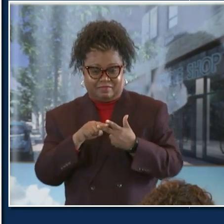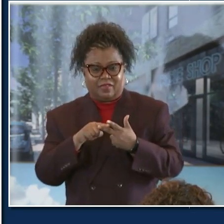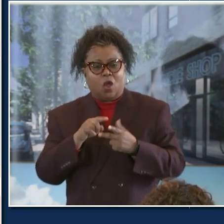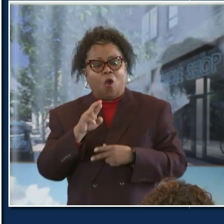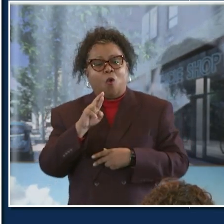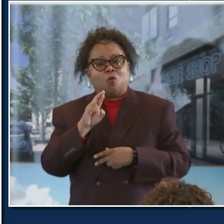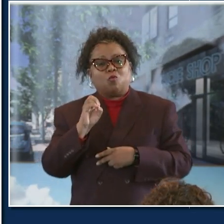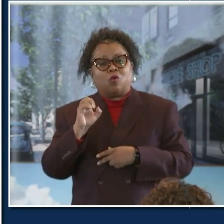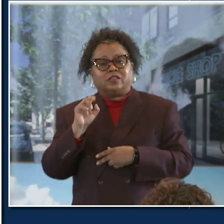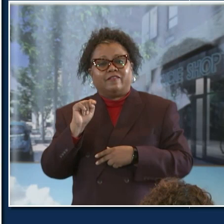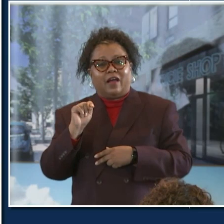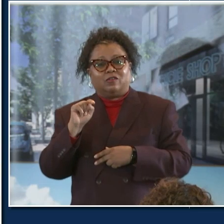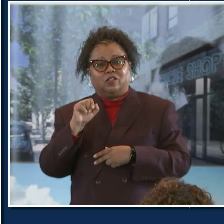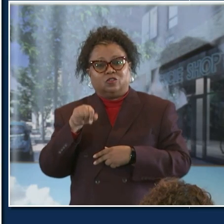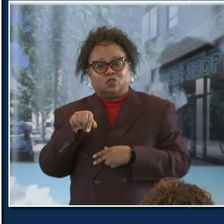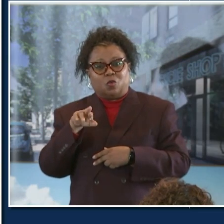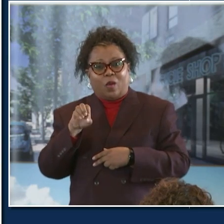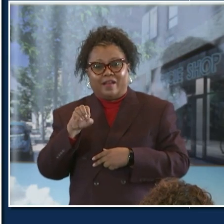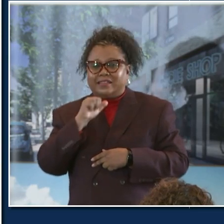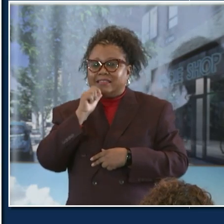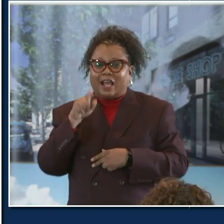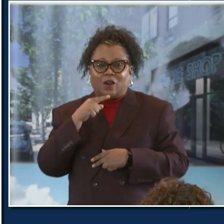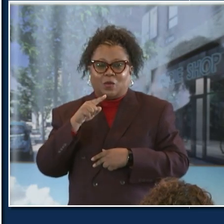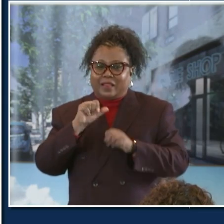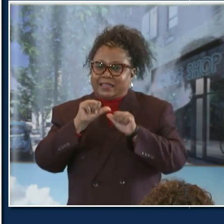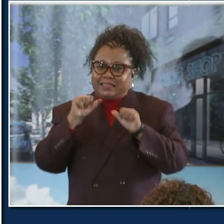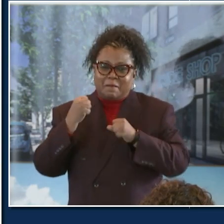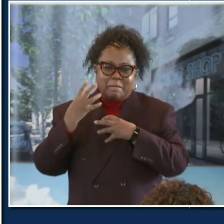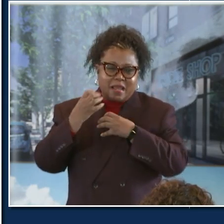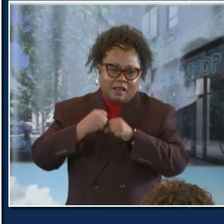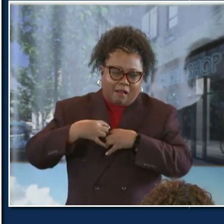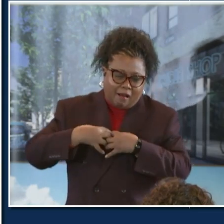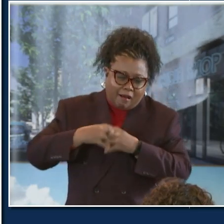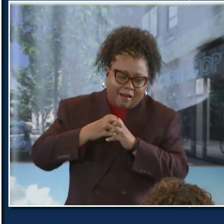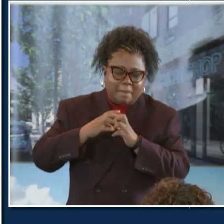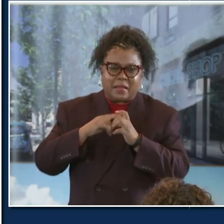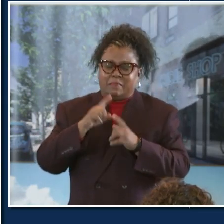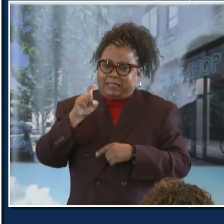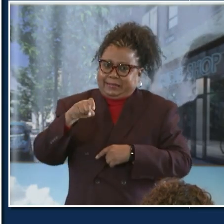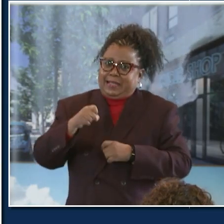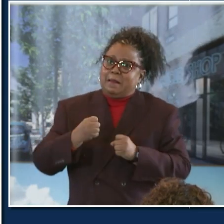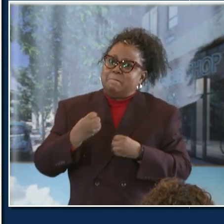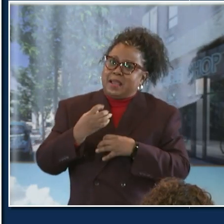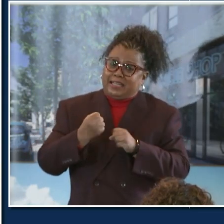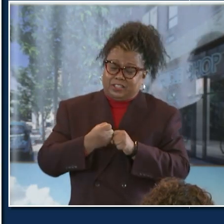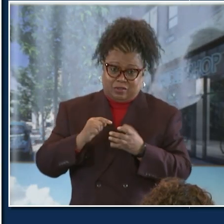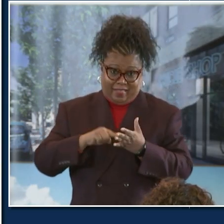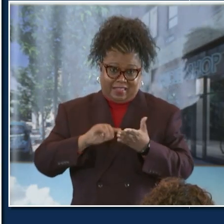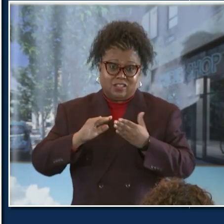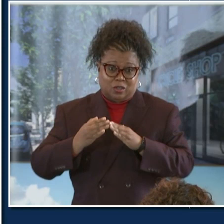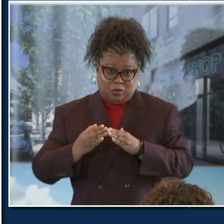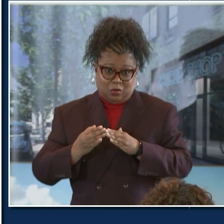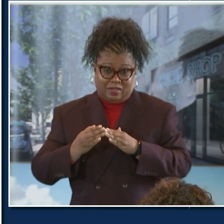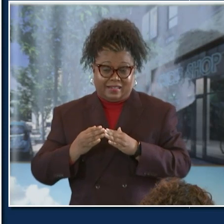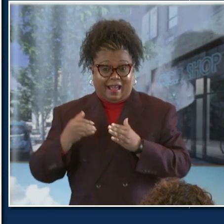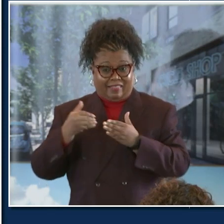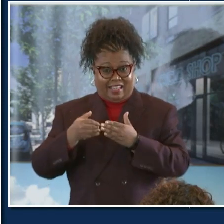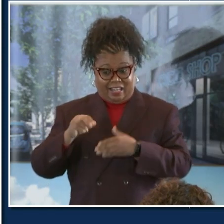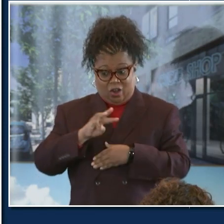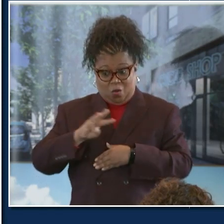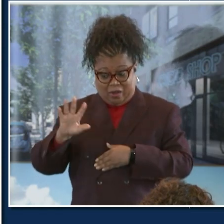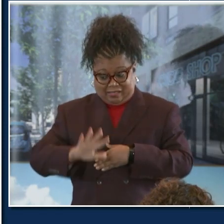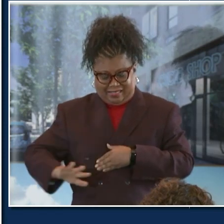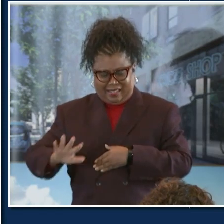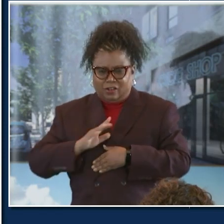Roosevelt Square not only is years in the making on our end, but it's been needed for years in this community. The Near West Side